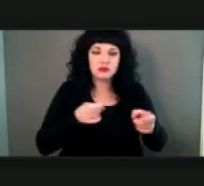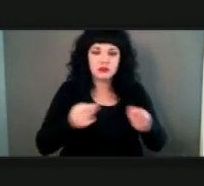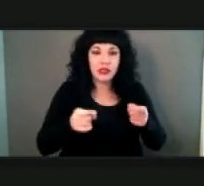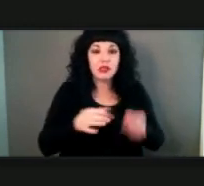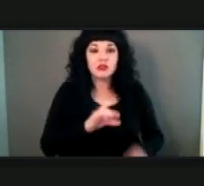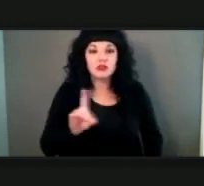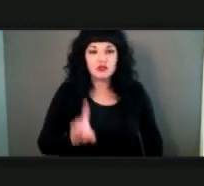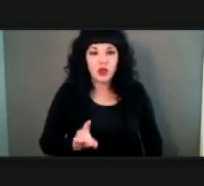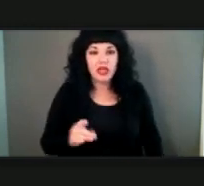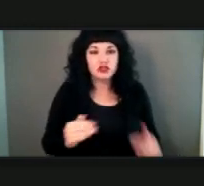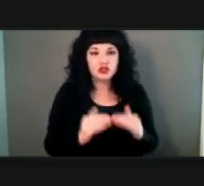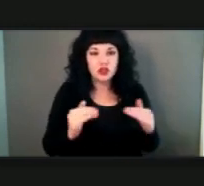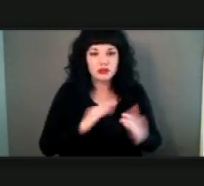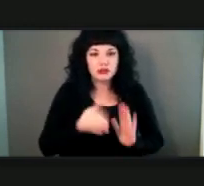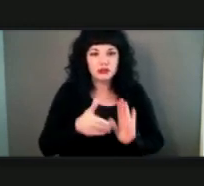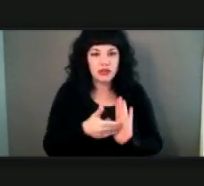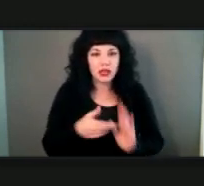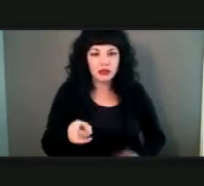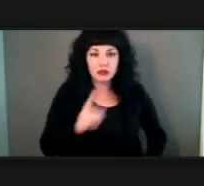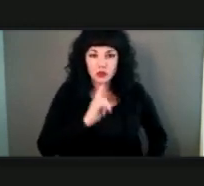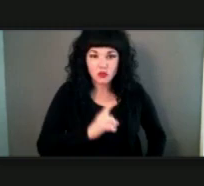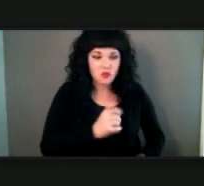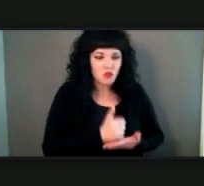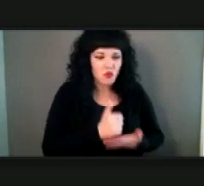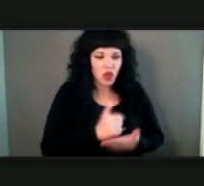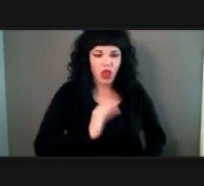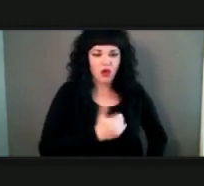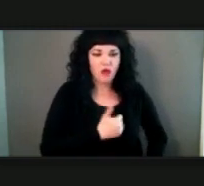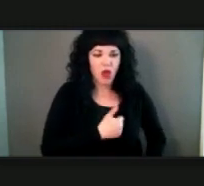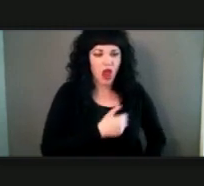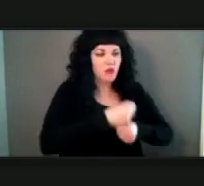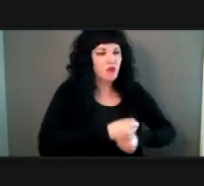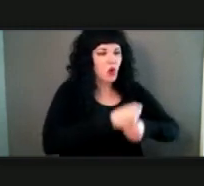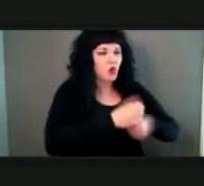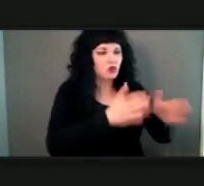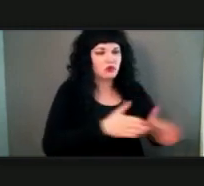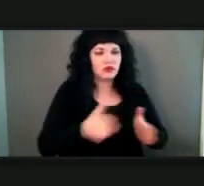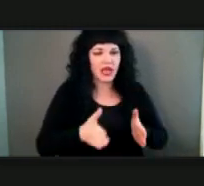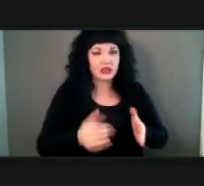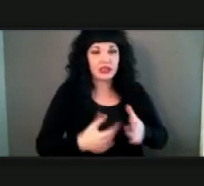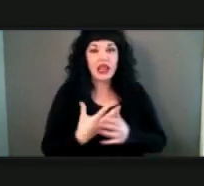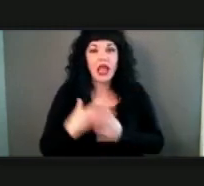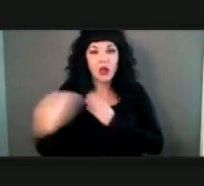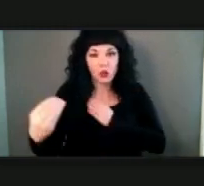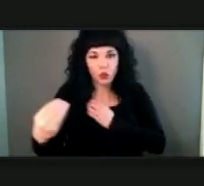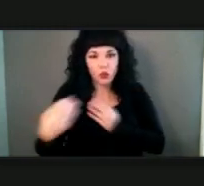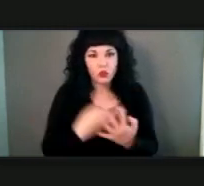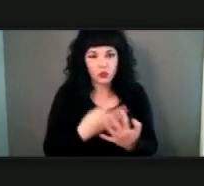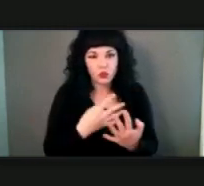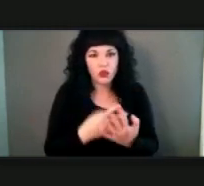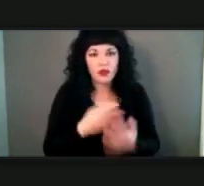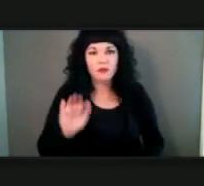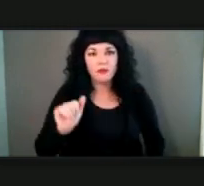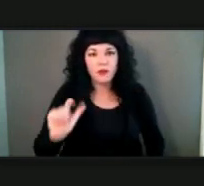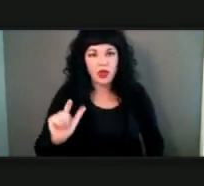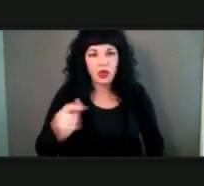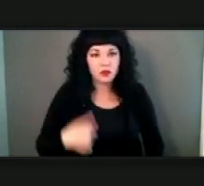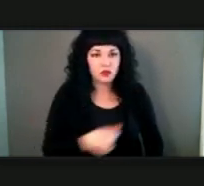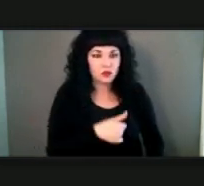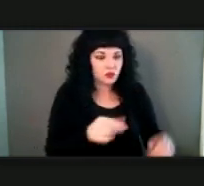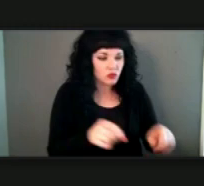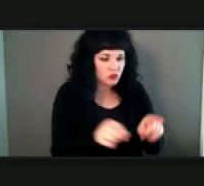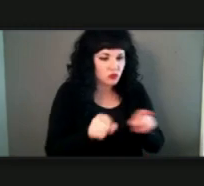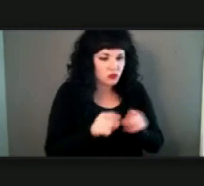protesters that are jailed out on bail. We also have individuals like Rashida Tlaib, who represents the squad that comes from our own